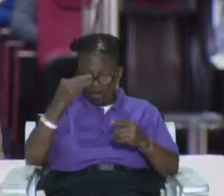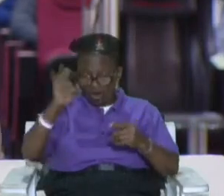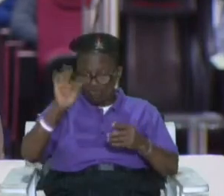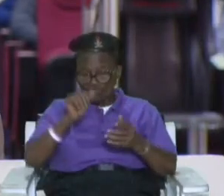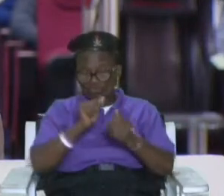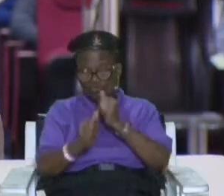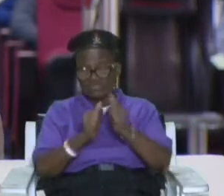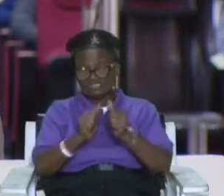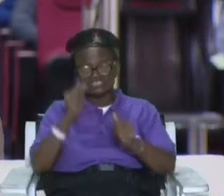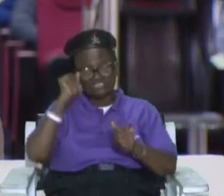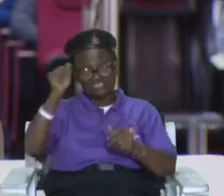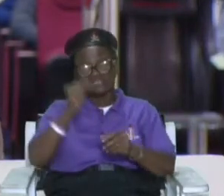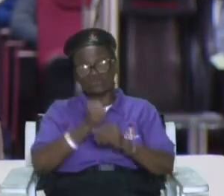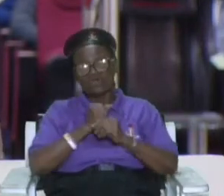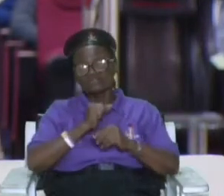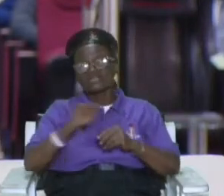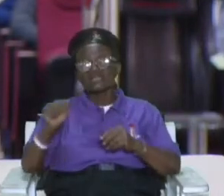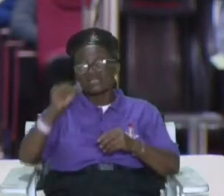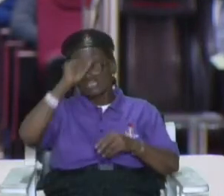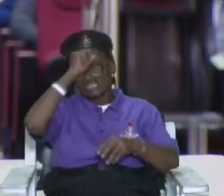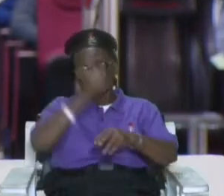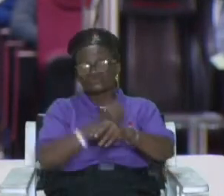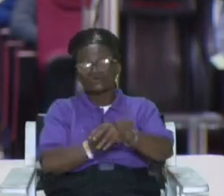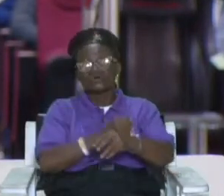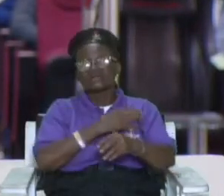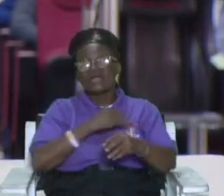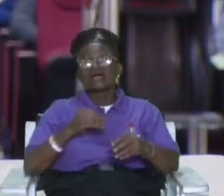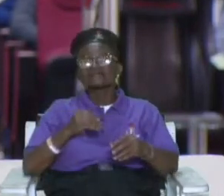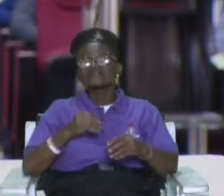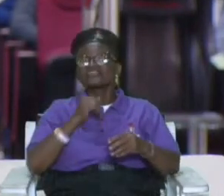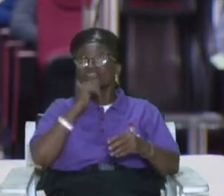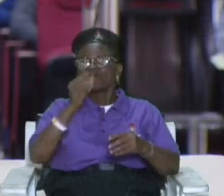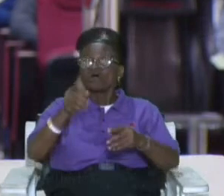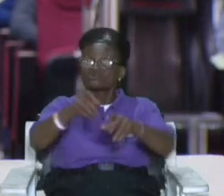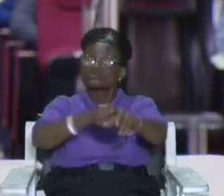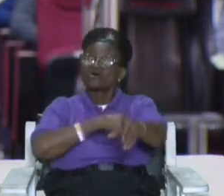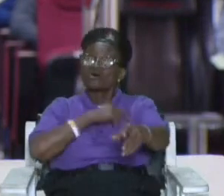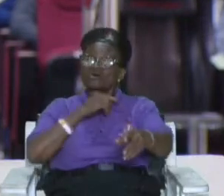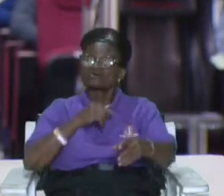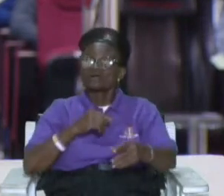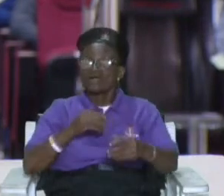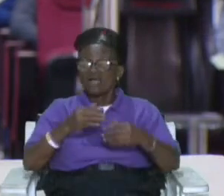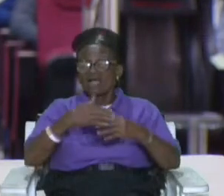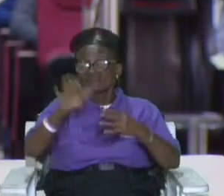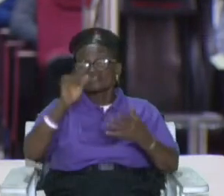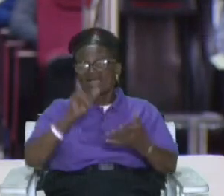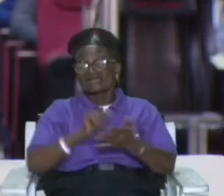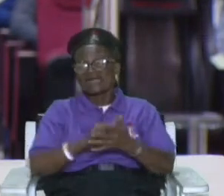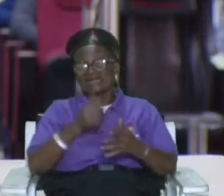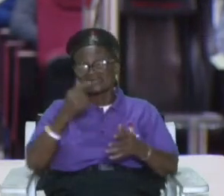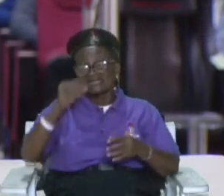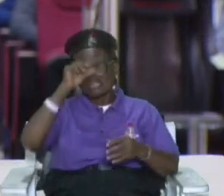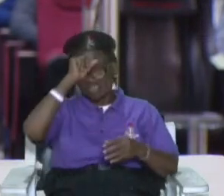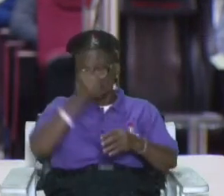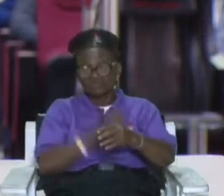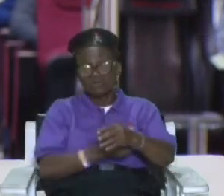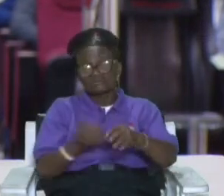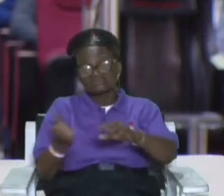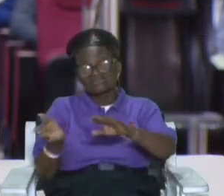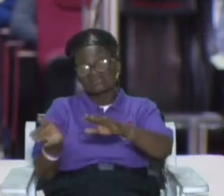And then, not long after that, the son died.